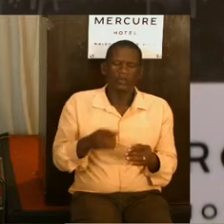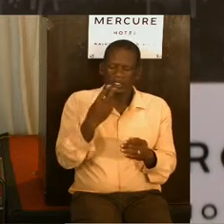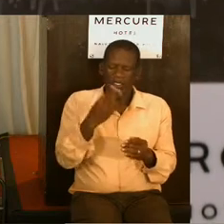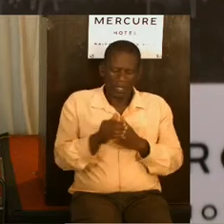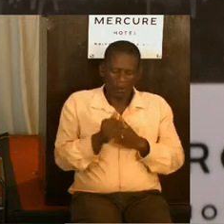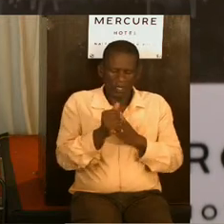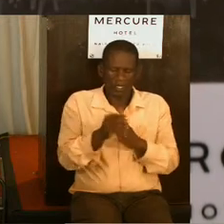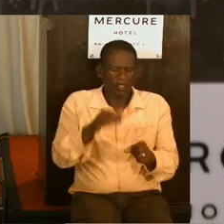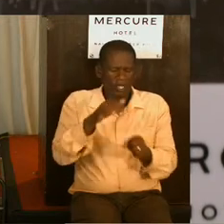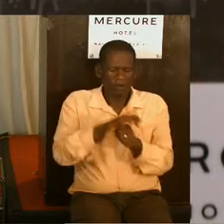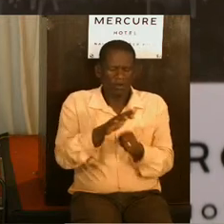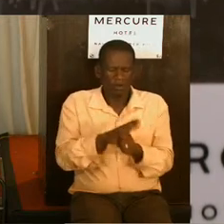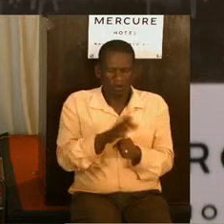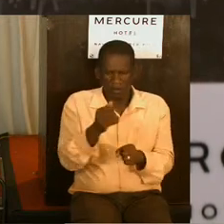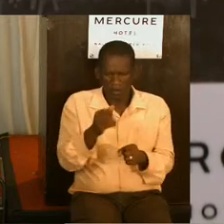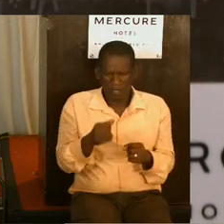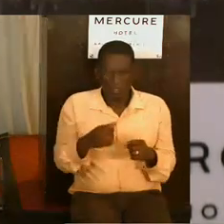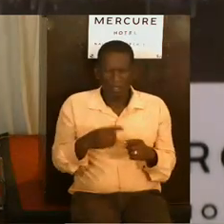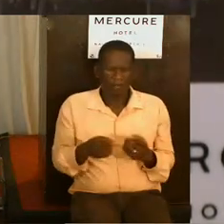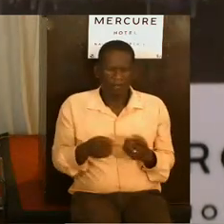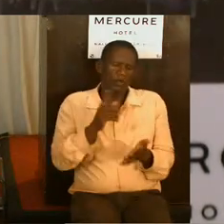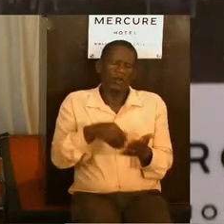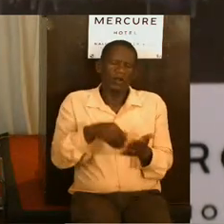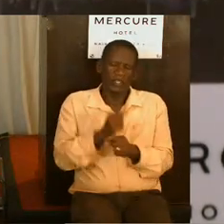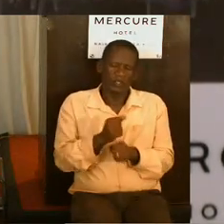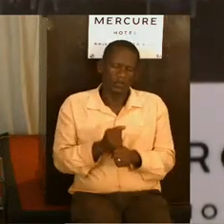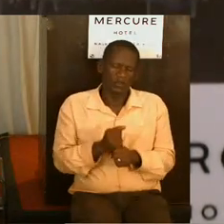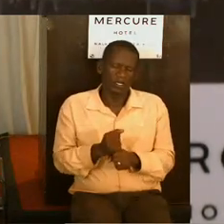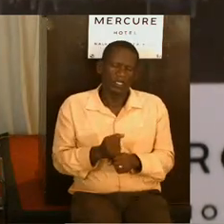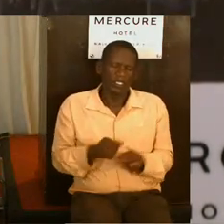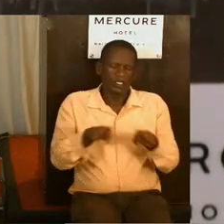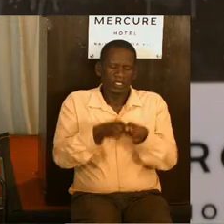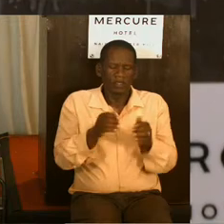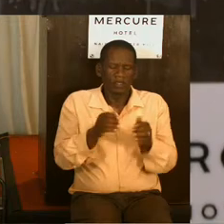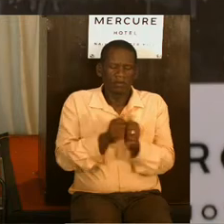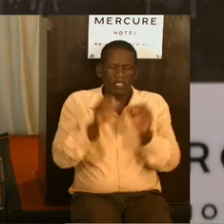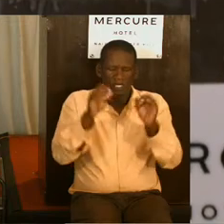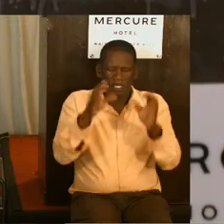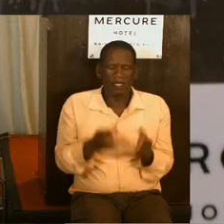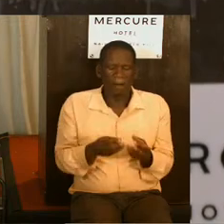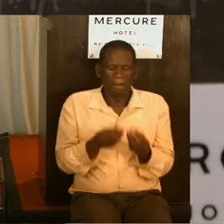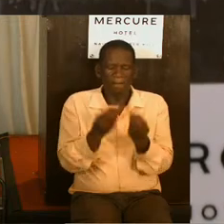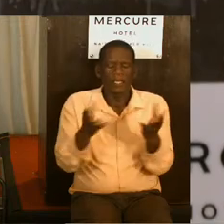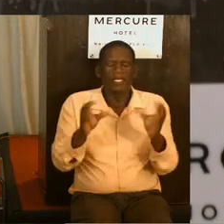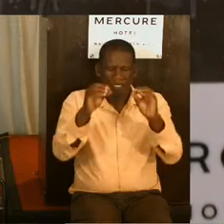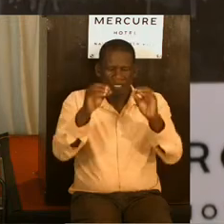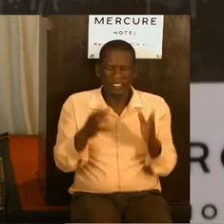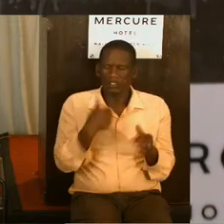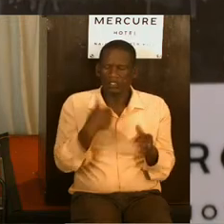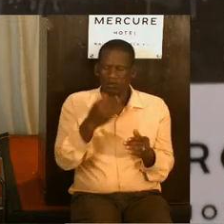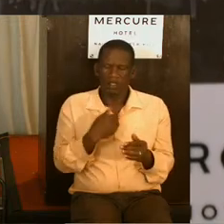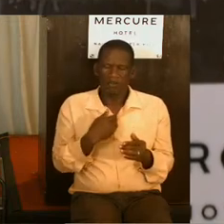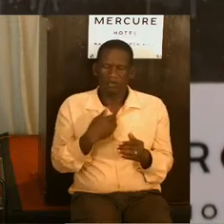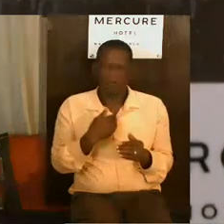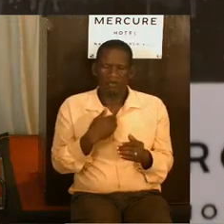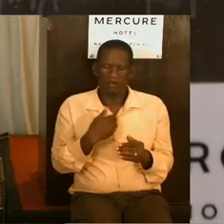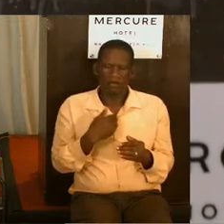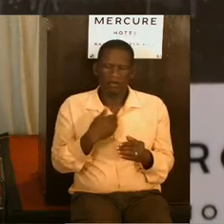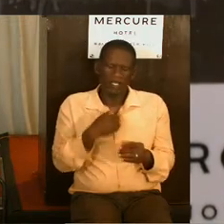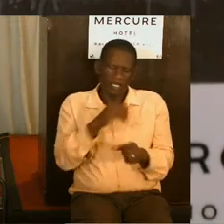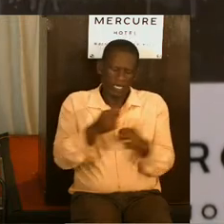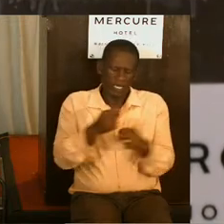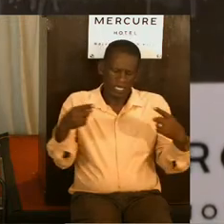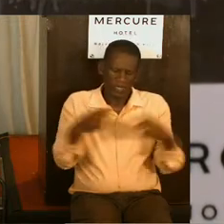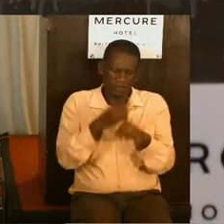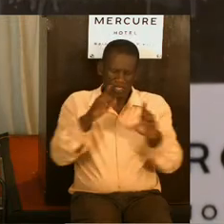leaders with loads of money what are they doing same thing with teachers many teachers who have made a difference